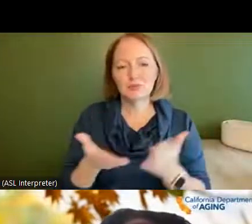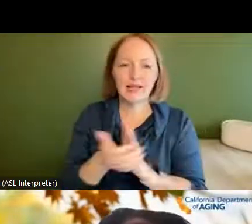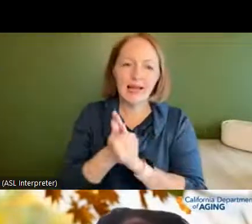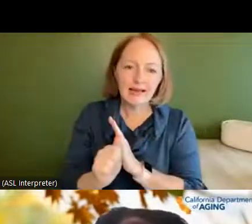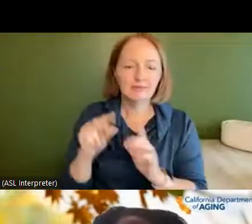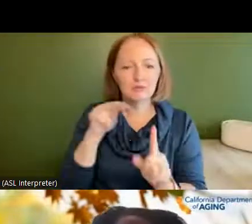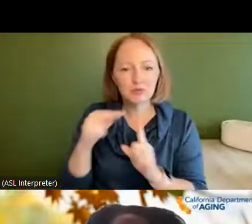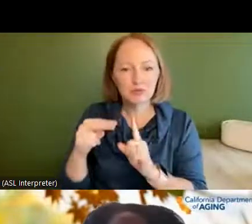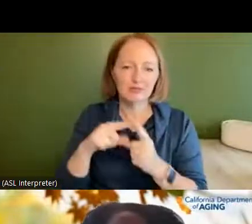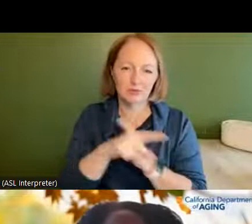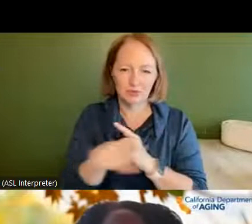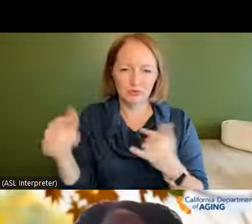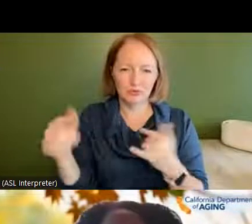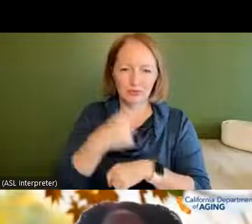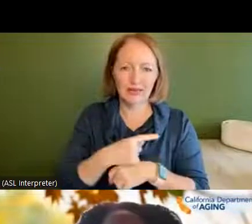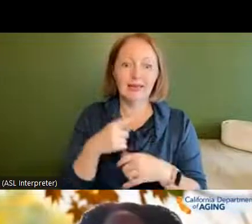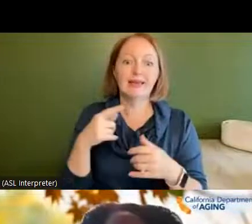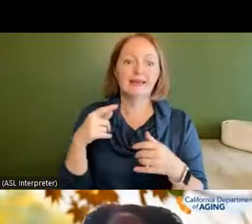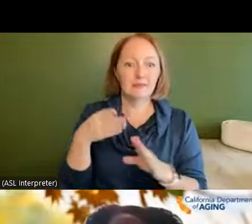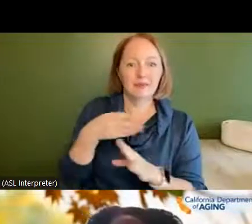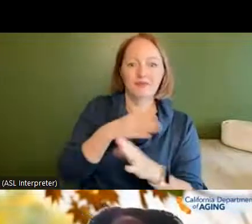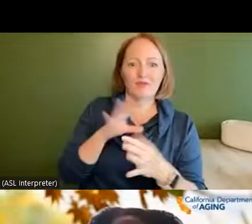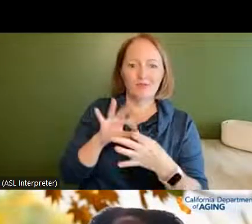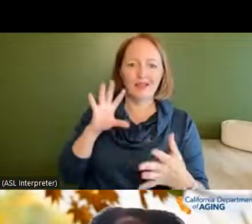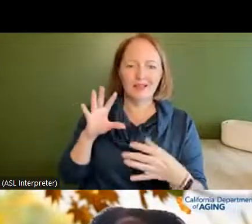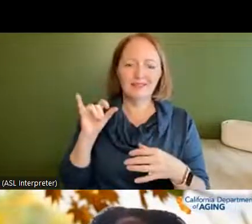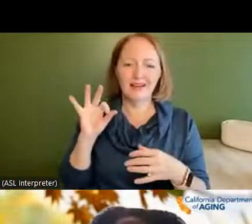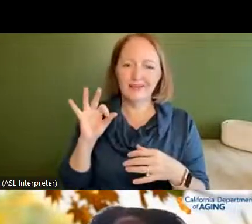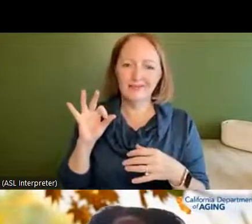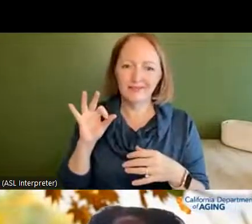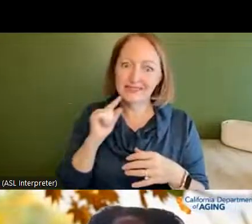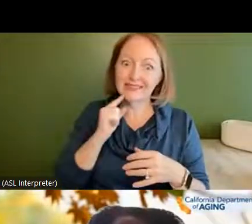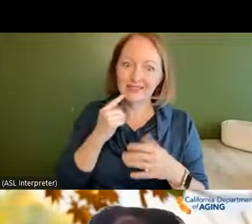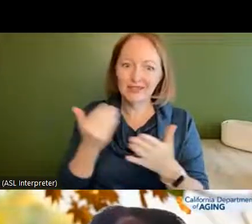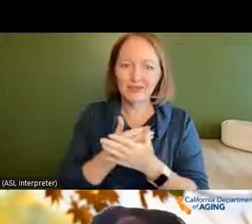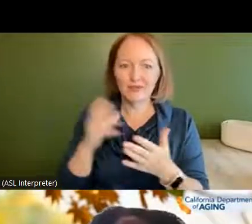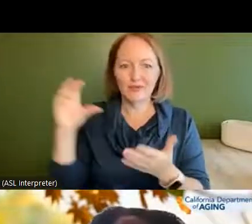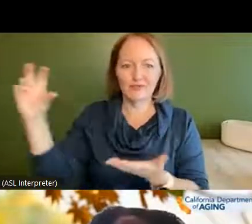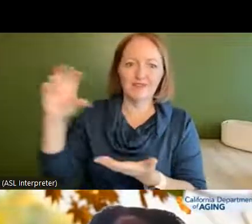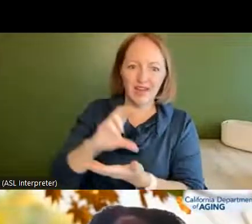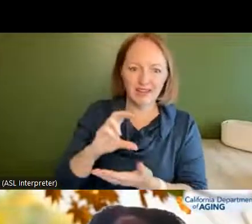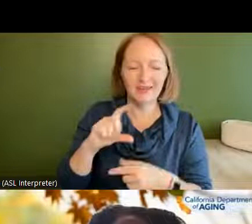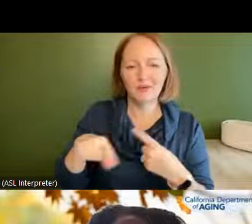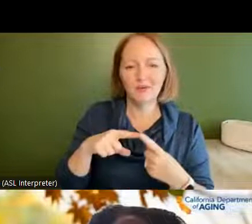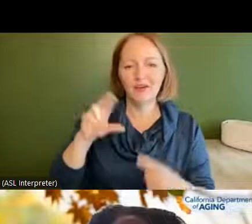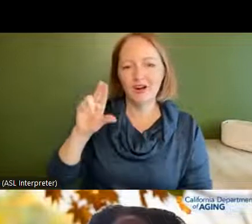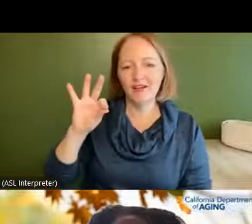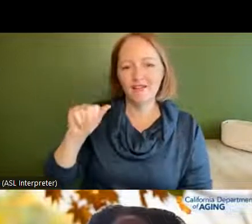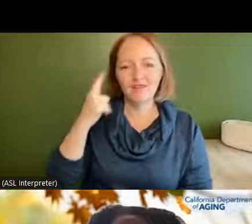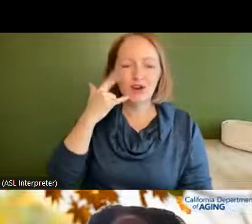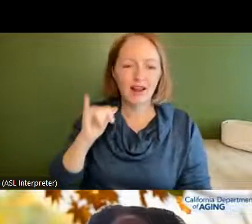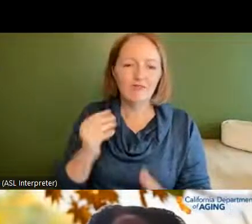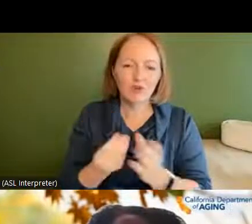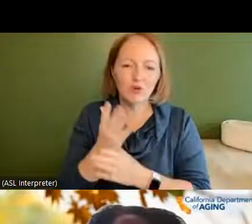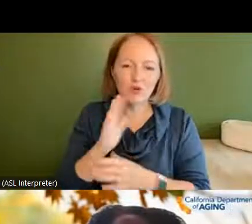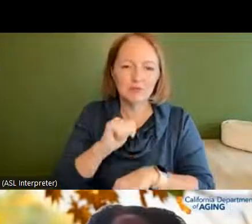perspectives to you today in advance of the release of significant new funding when the RFA for the California Grows